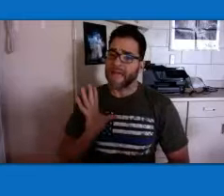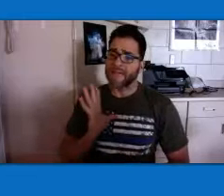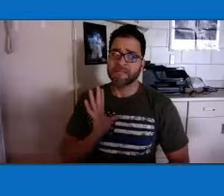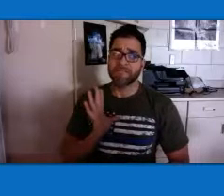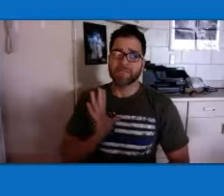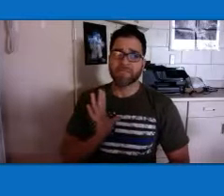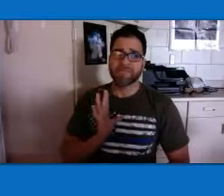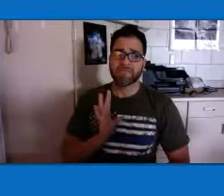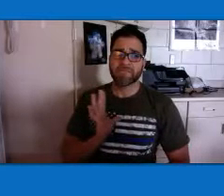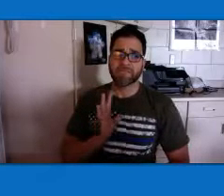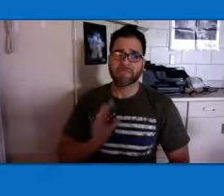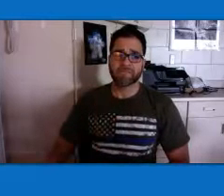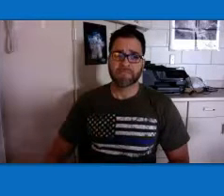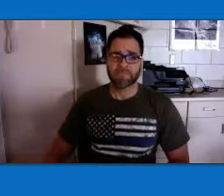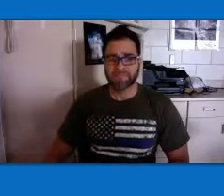fine,